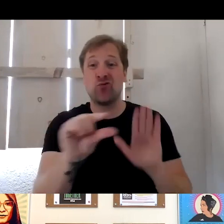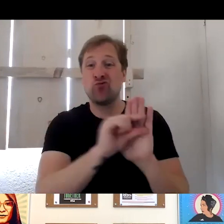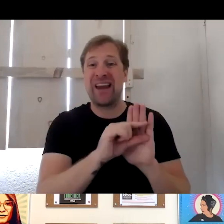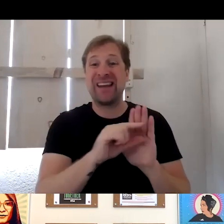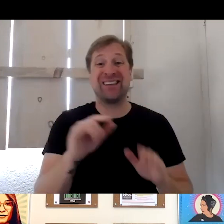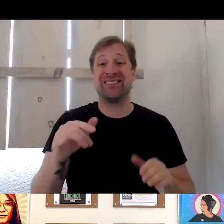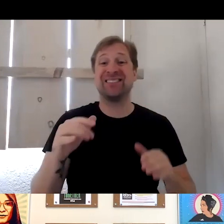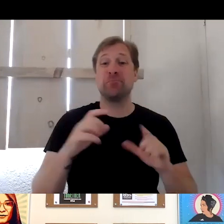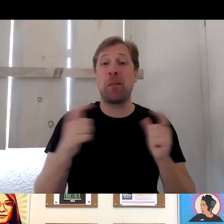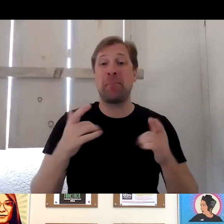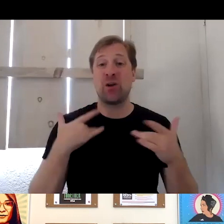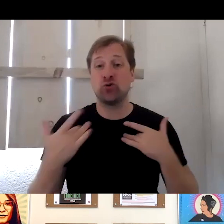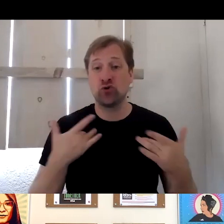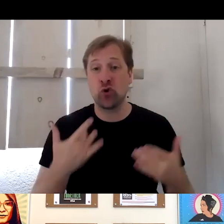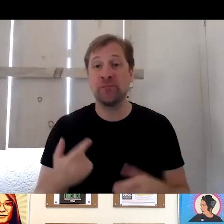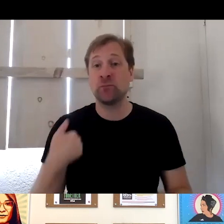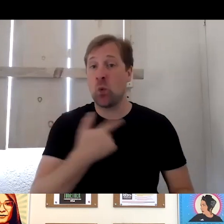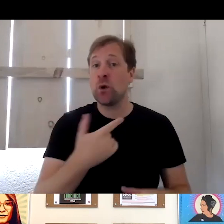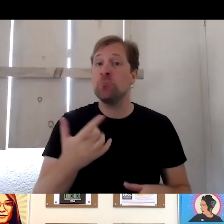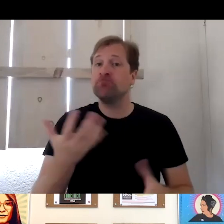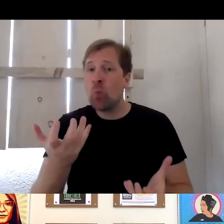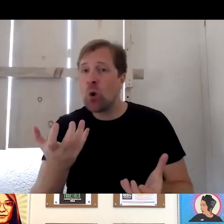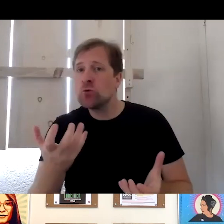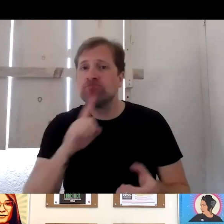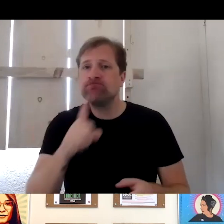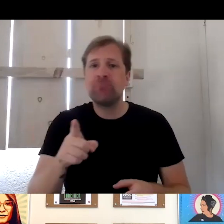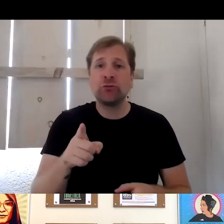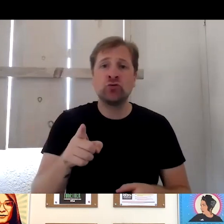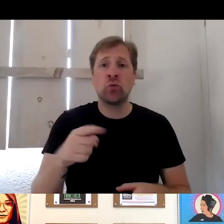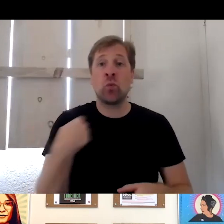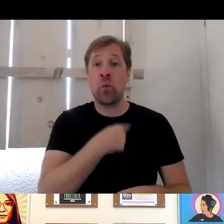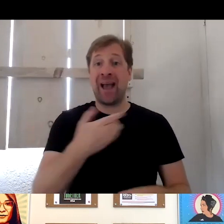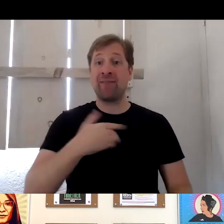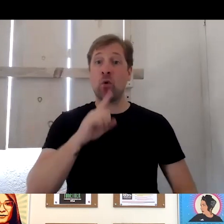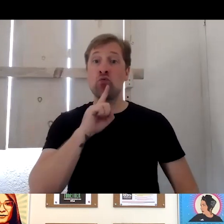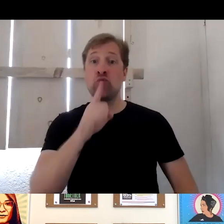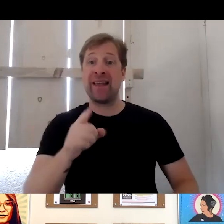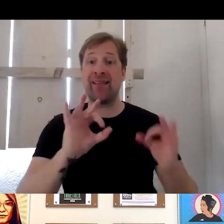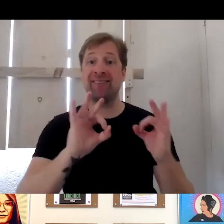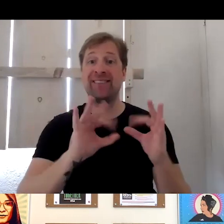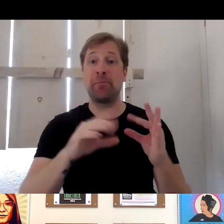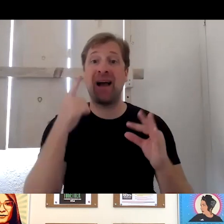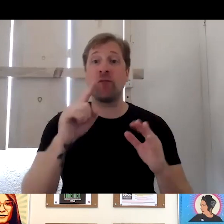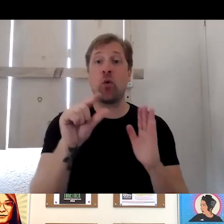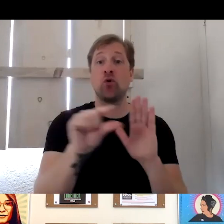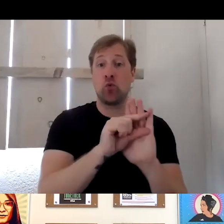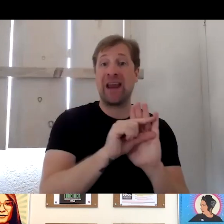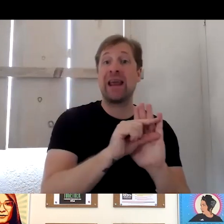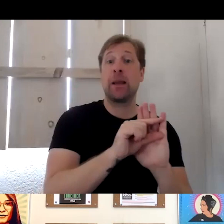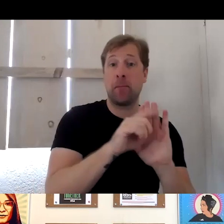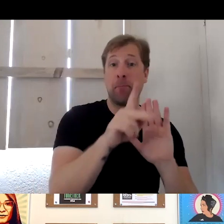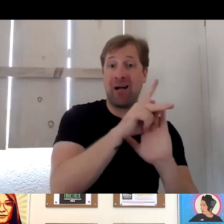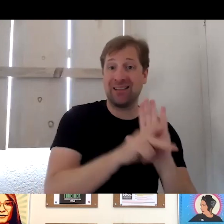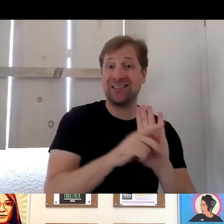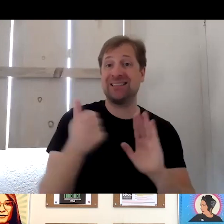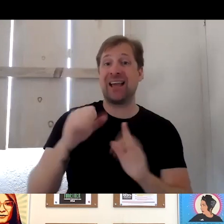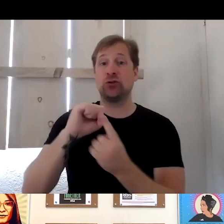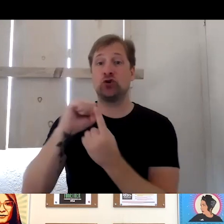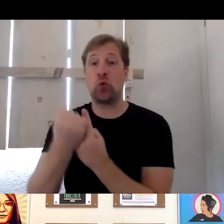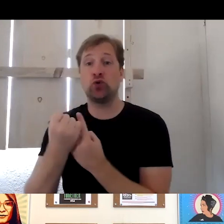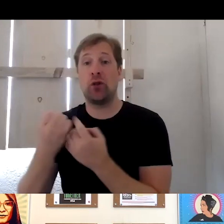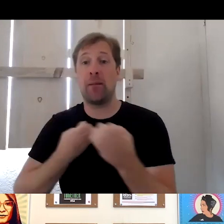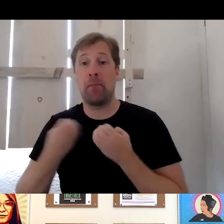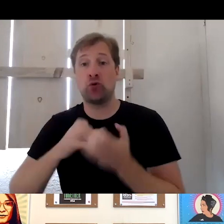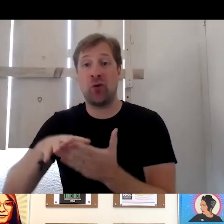a big concern, so we want to make sure that we have real input into the grading policies and social emotional learning